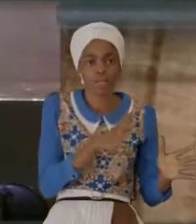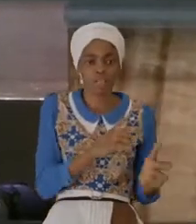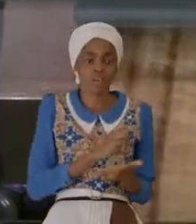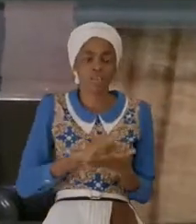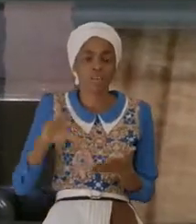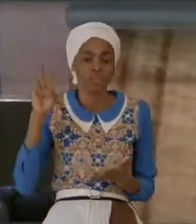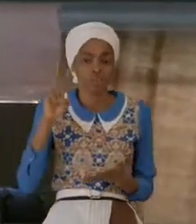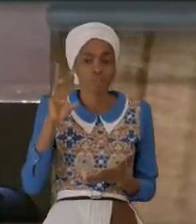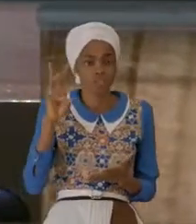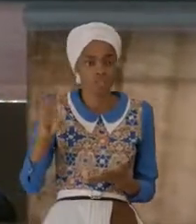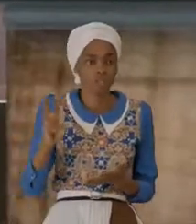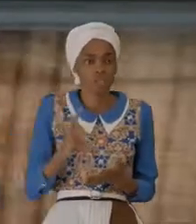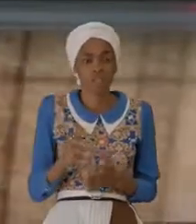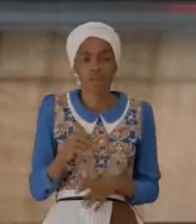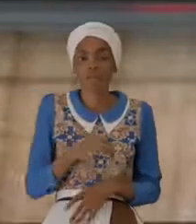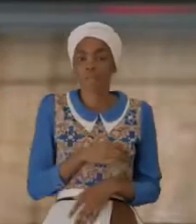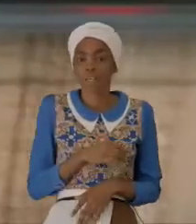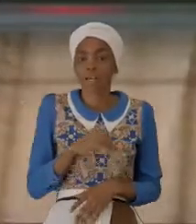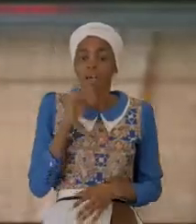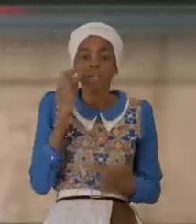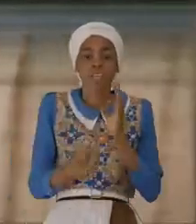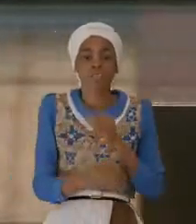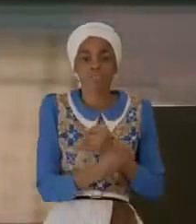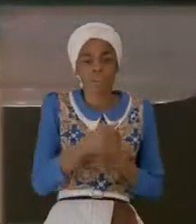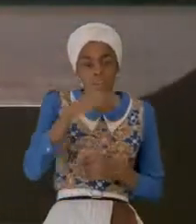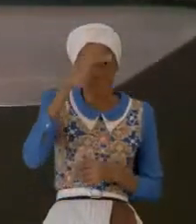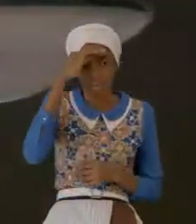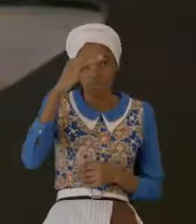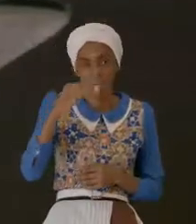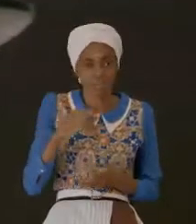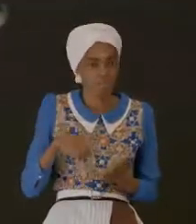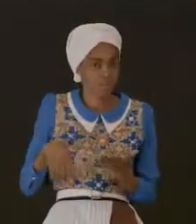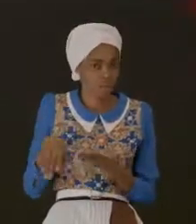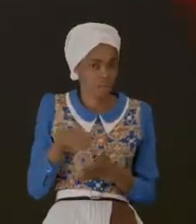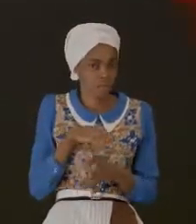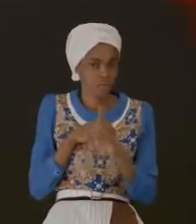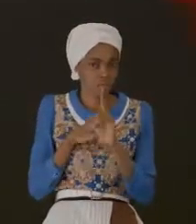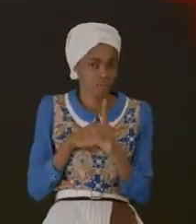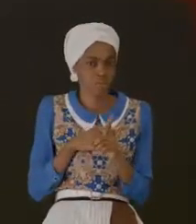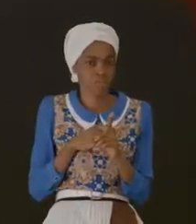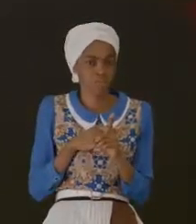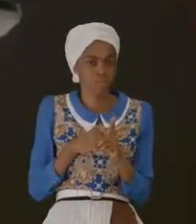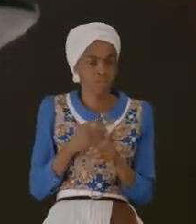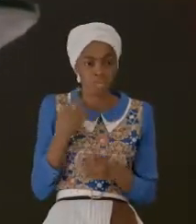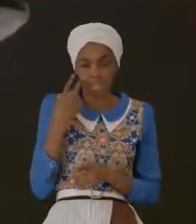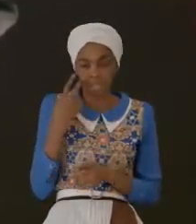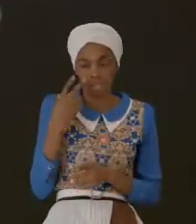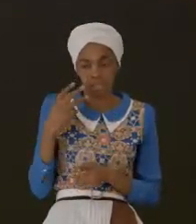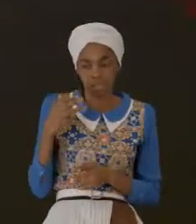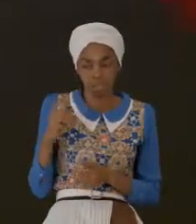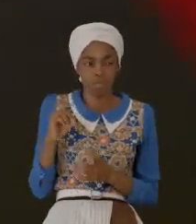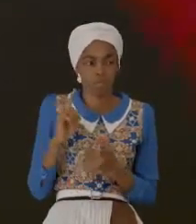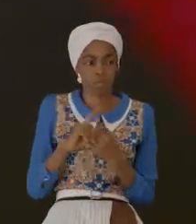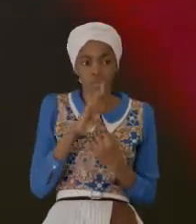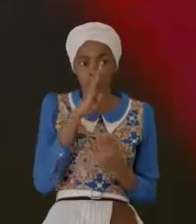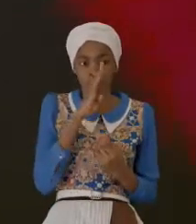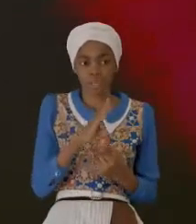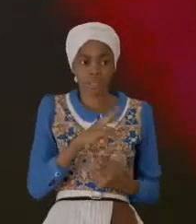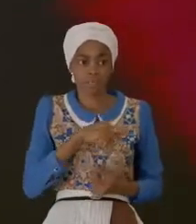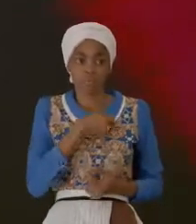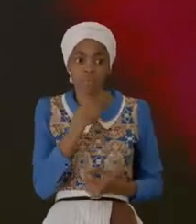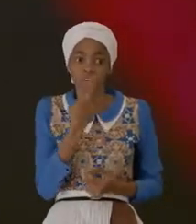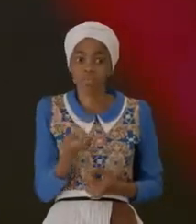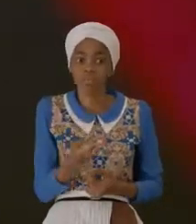26 it says if any man among you seem to be religious